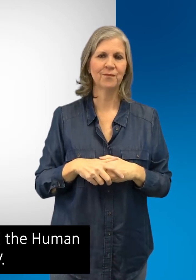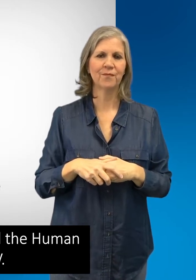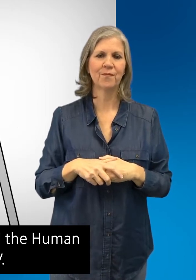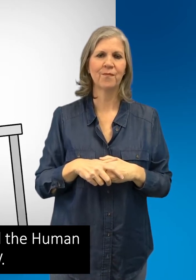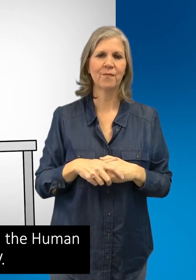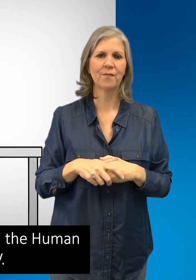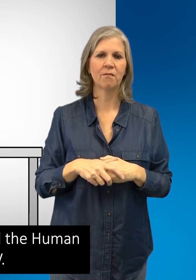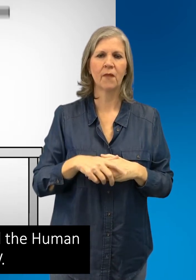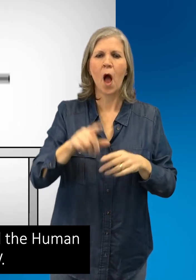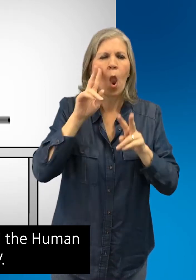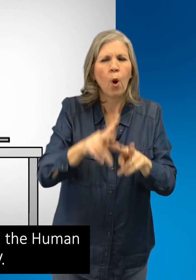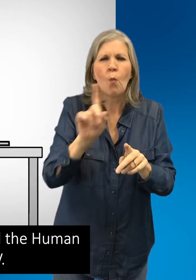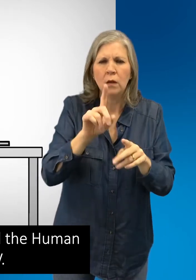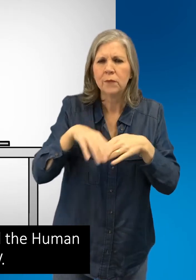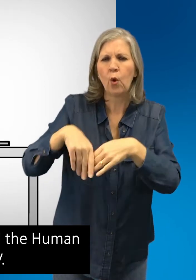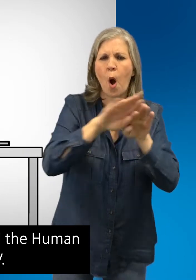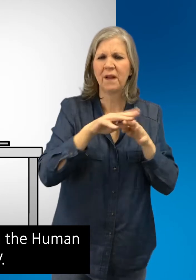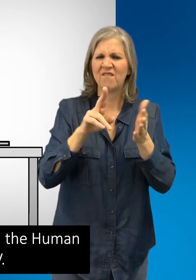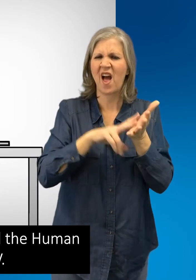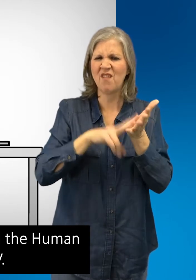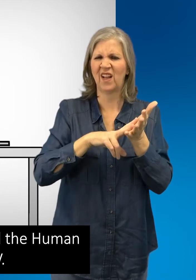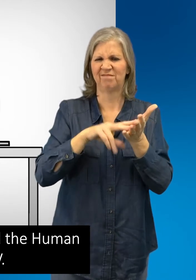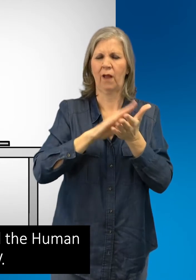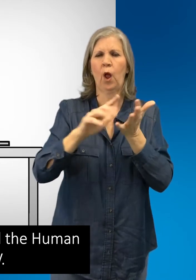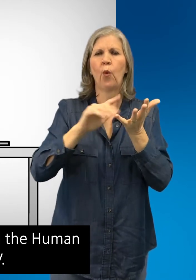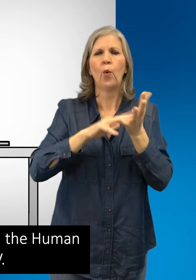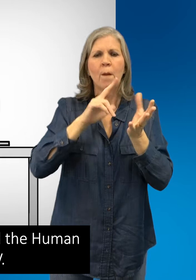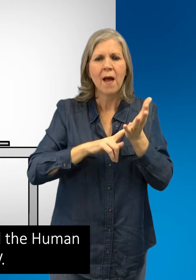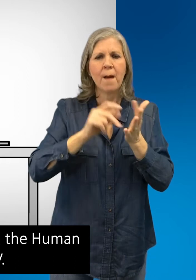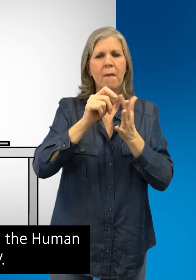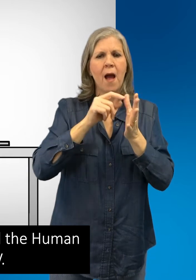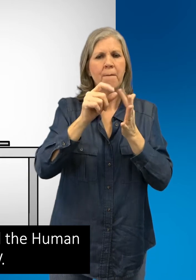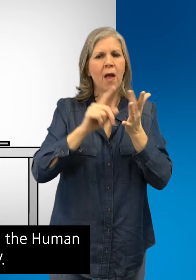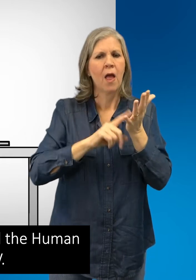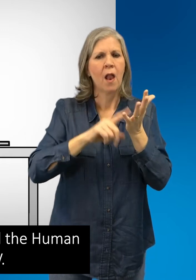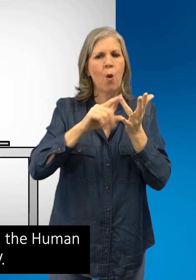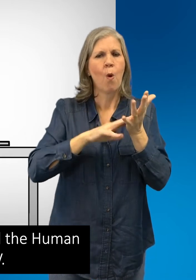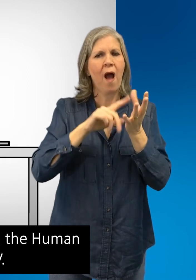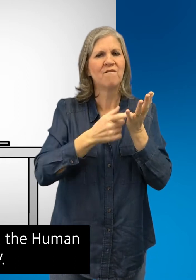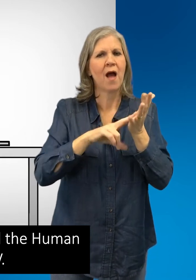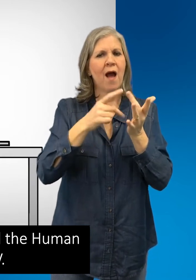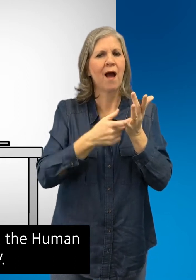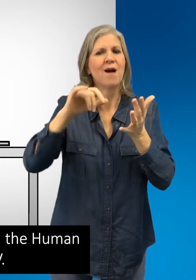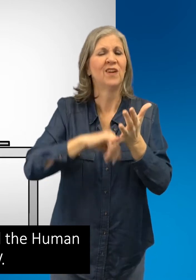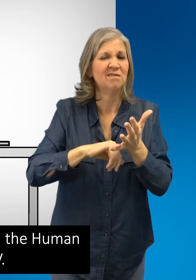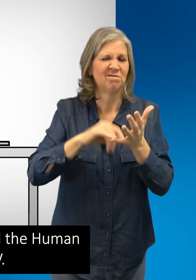It looks for a common virus called the human papillomavirus, or HPV.